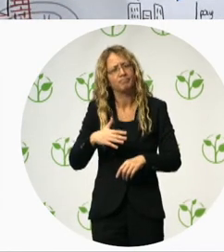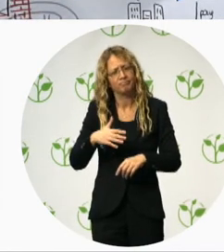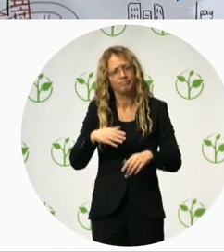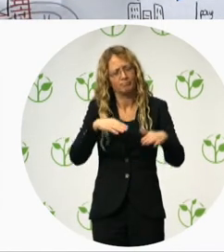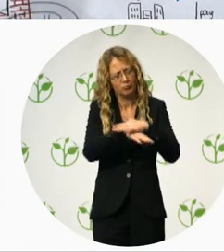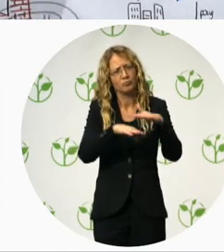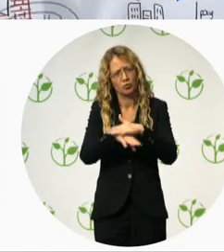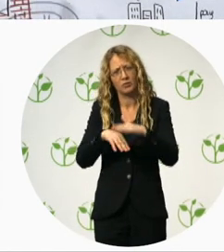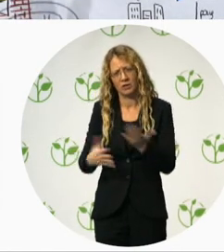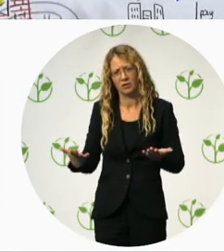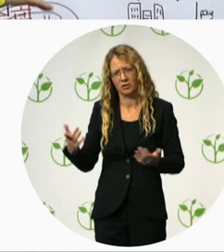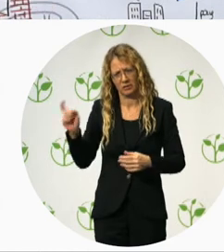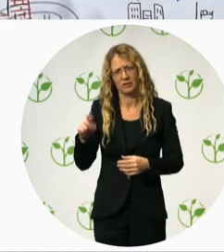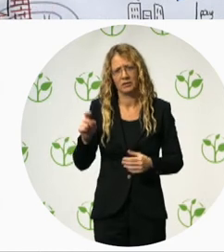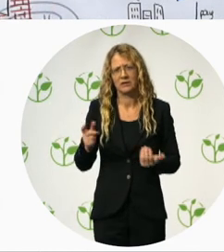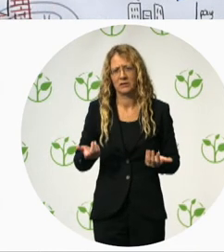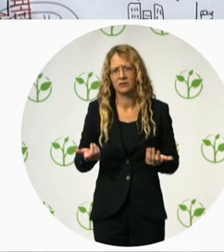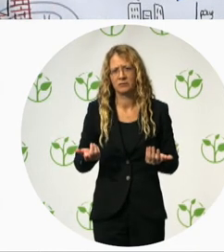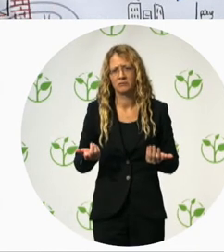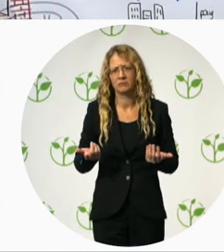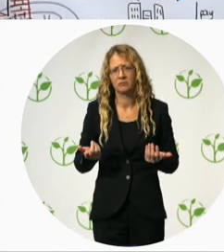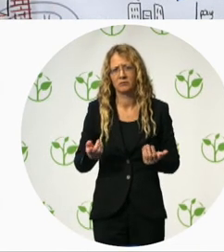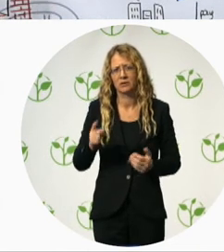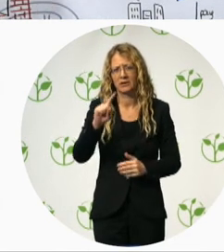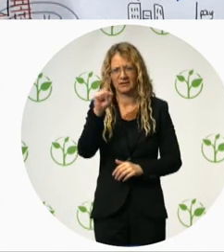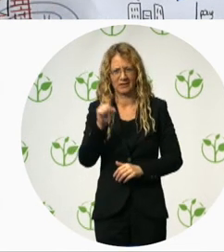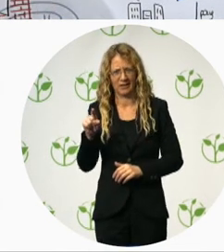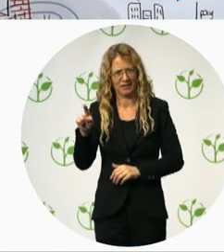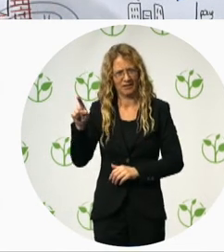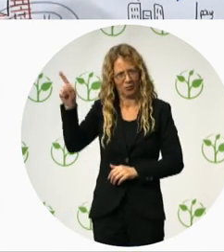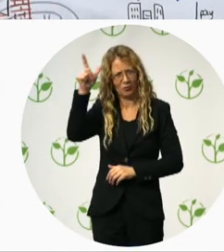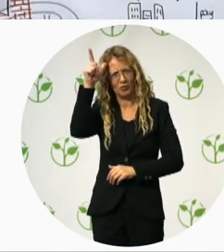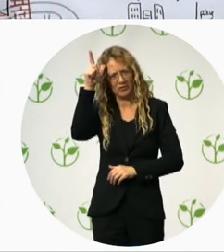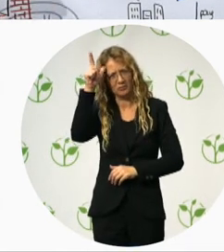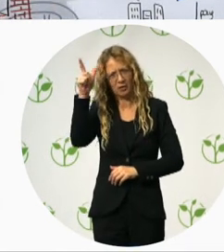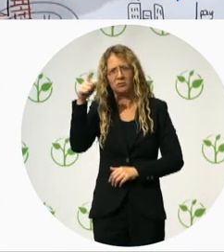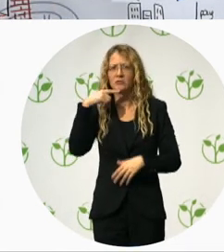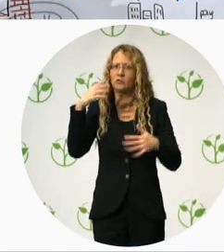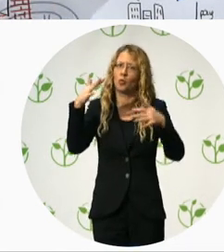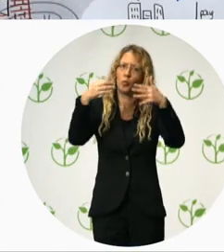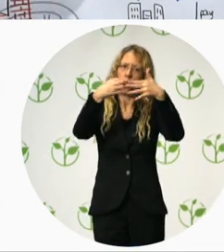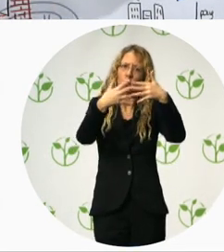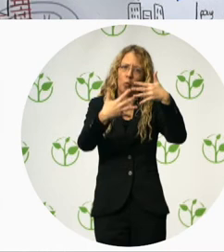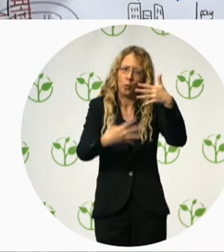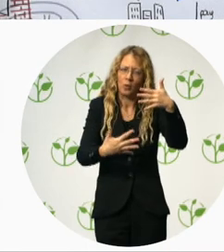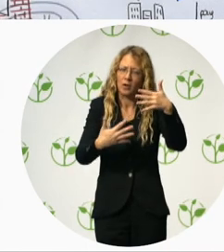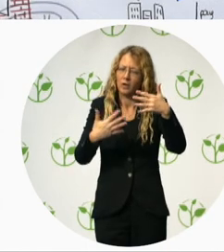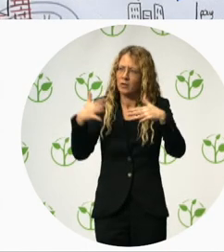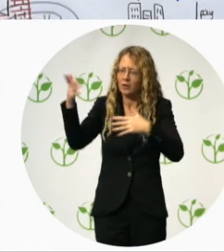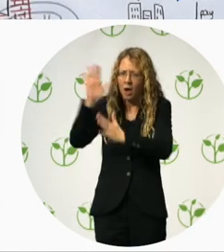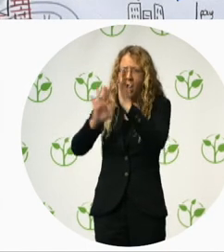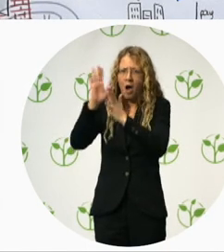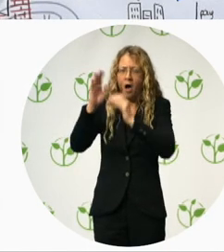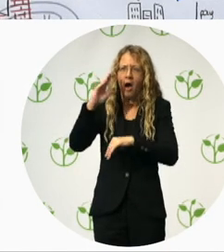and I'm not sure if I captured all of them because it's so much you're doing. Yeah, you're offering a service so